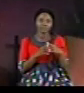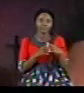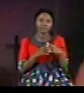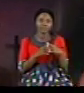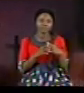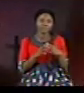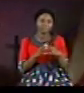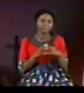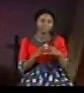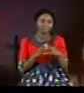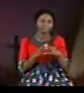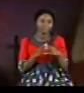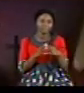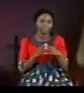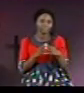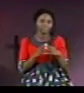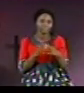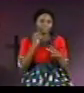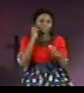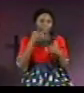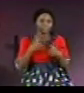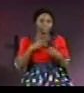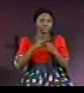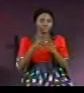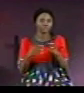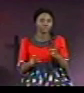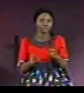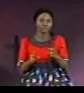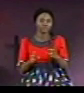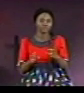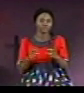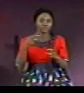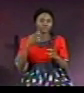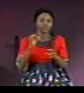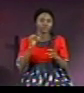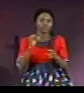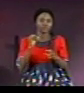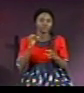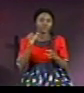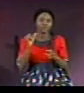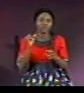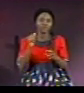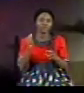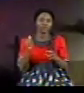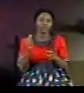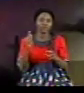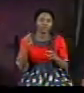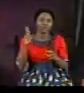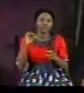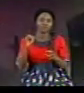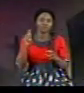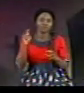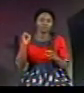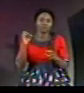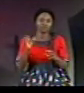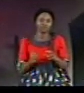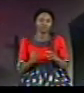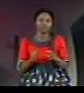who has been having arthritis of the pelvic joints. You will hear a testimony of how God has healed her. Praise the